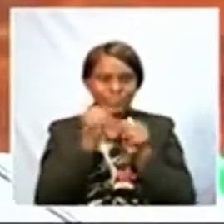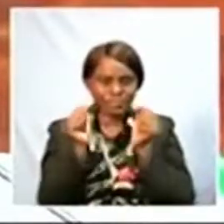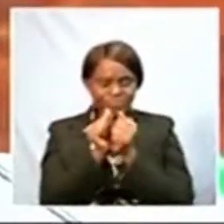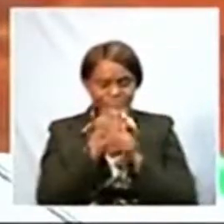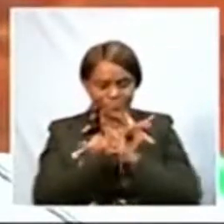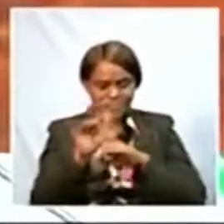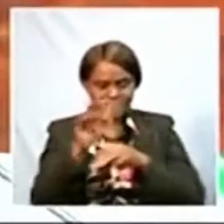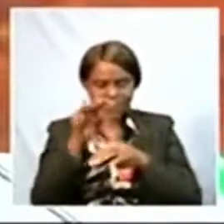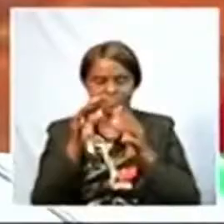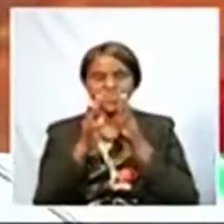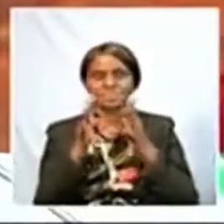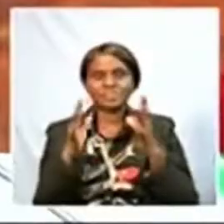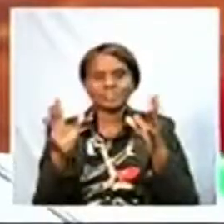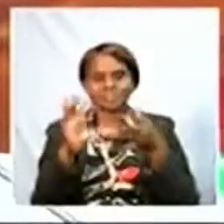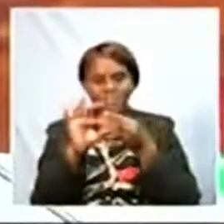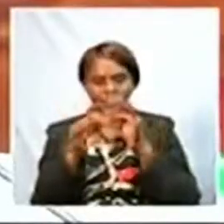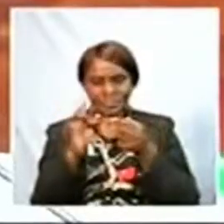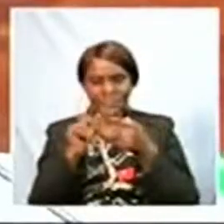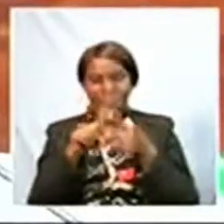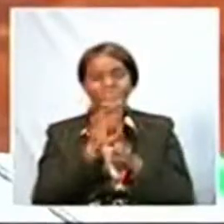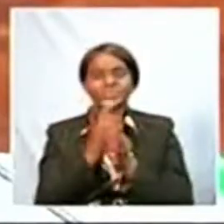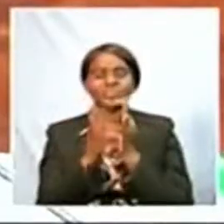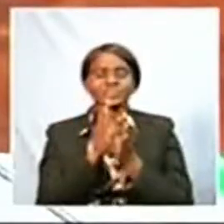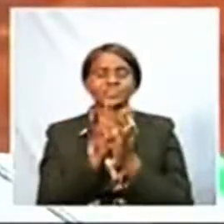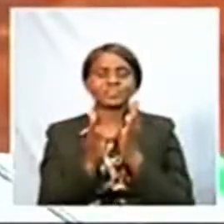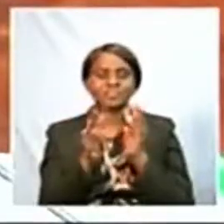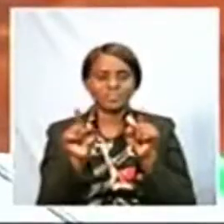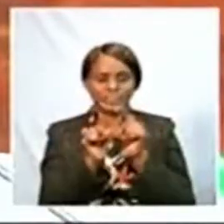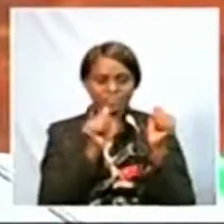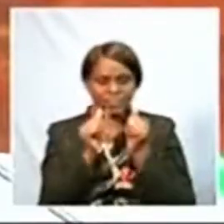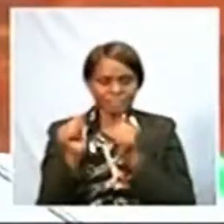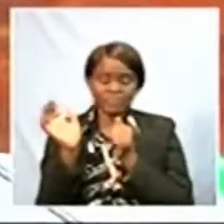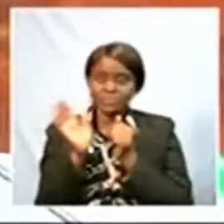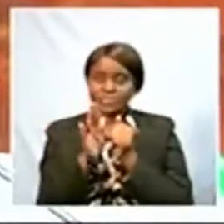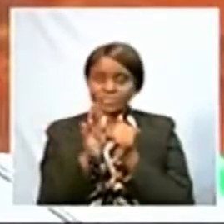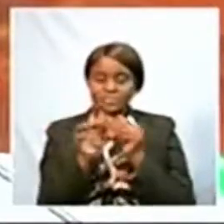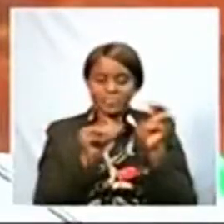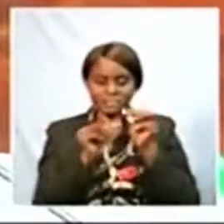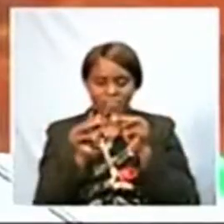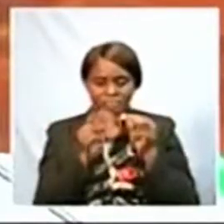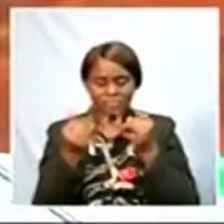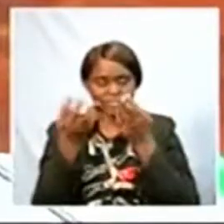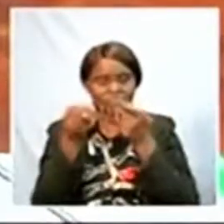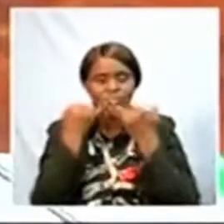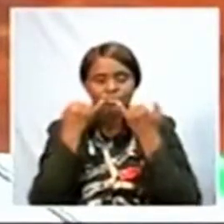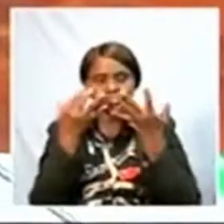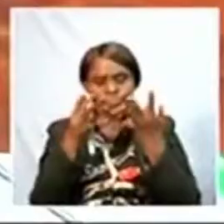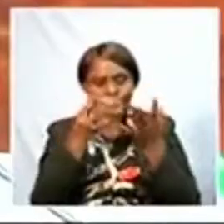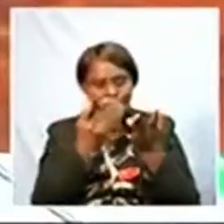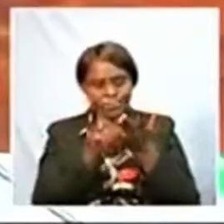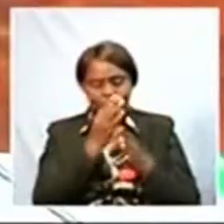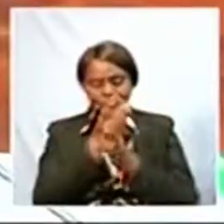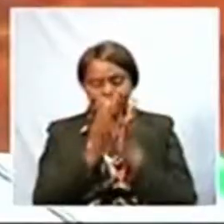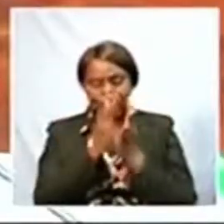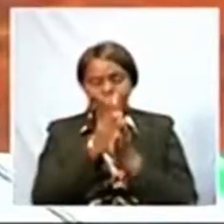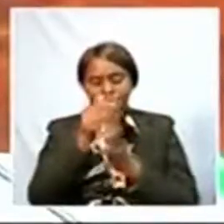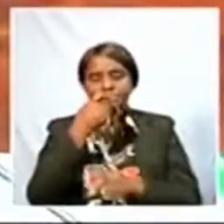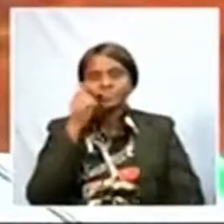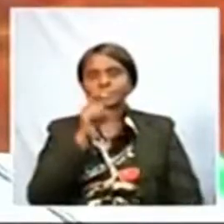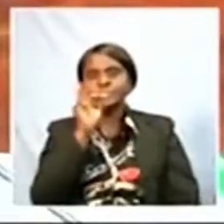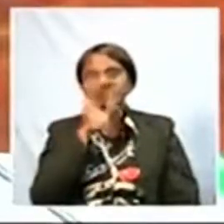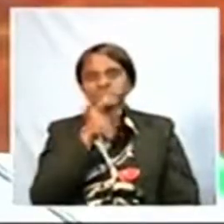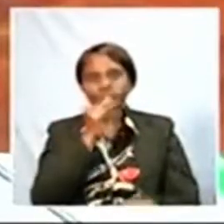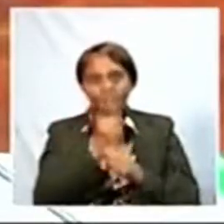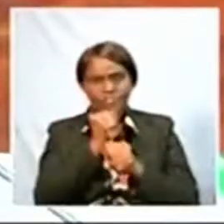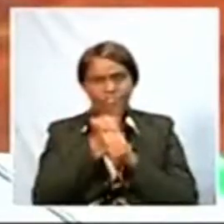of expansion joints to the structure. Action taken. Management would like to state that the contractor was instructed to work